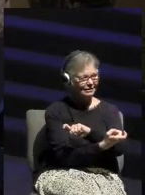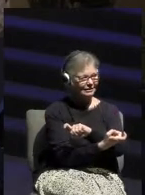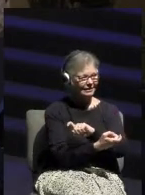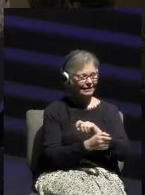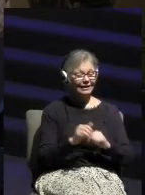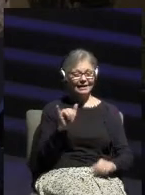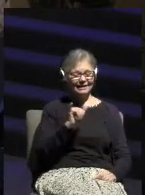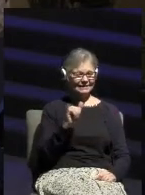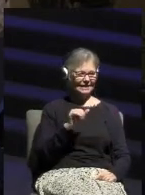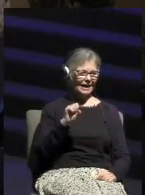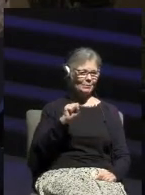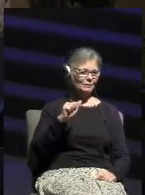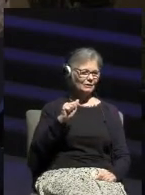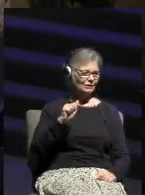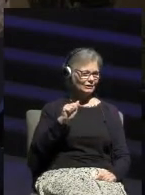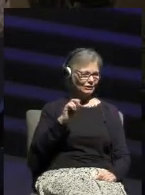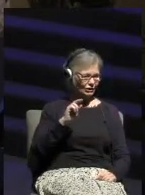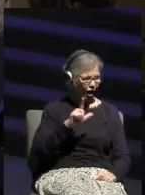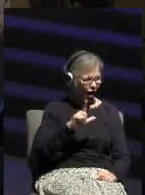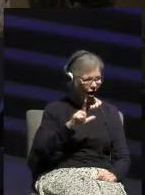This is what happened with Saul.